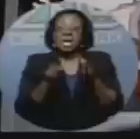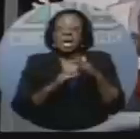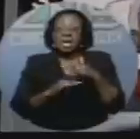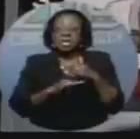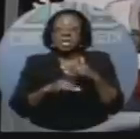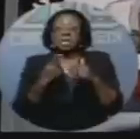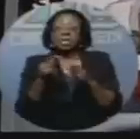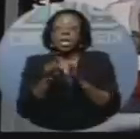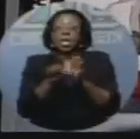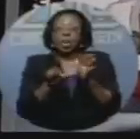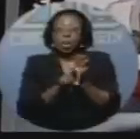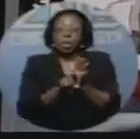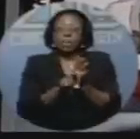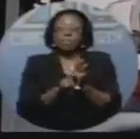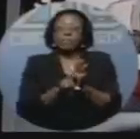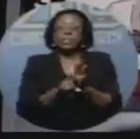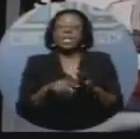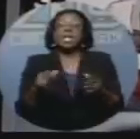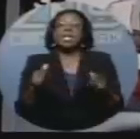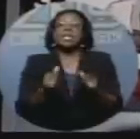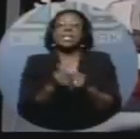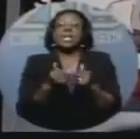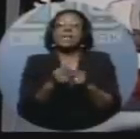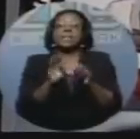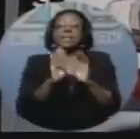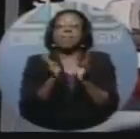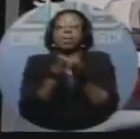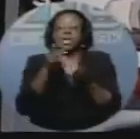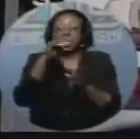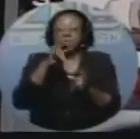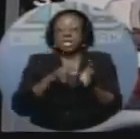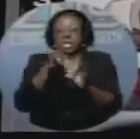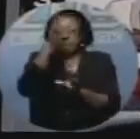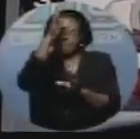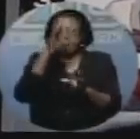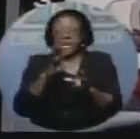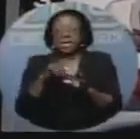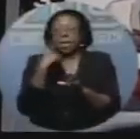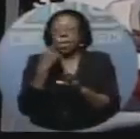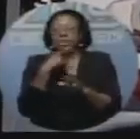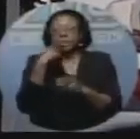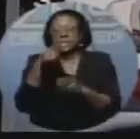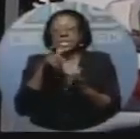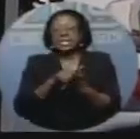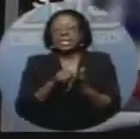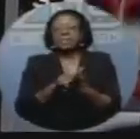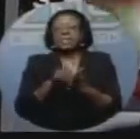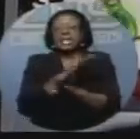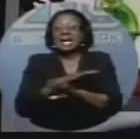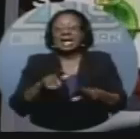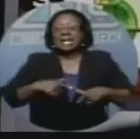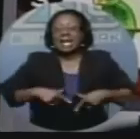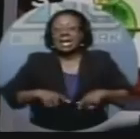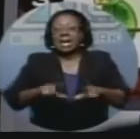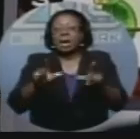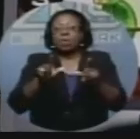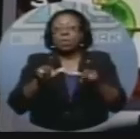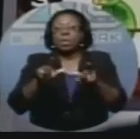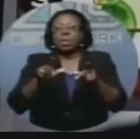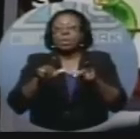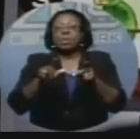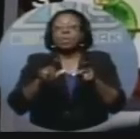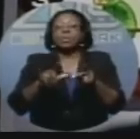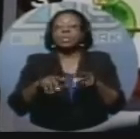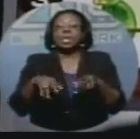unregulated manner. The Gaming Board chairman also believes that continuing to allow gaming houses to exist without appropriate regulatory